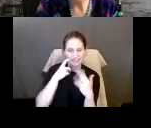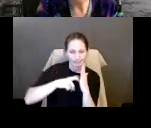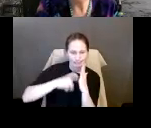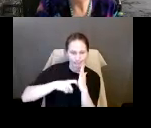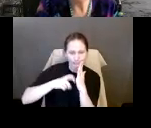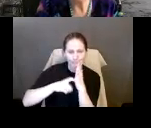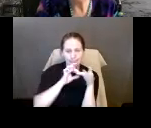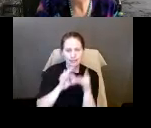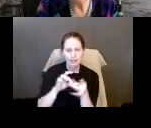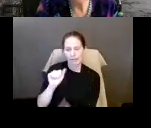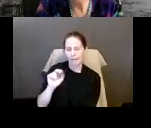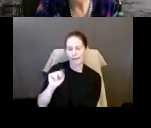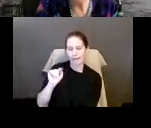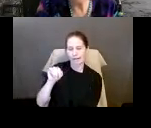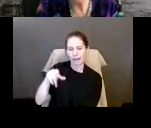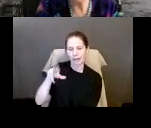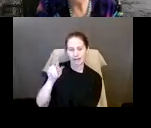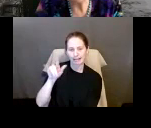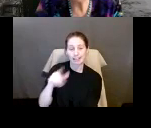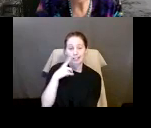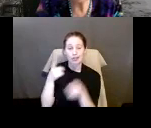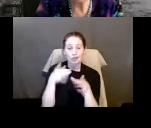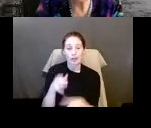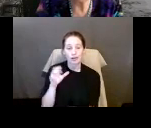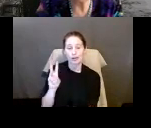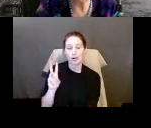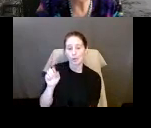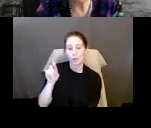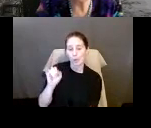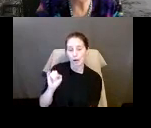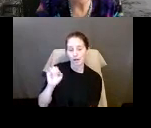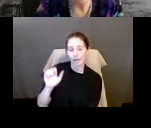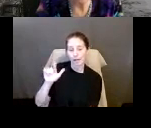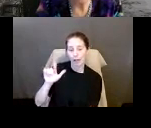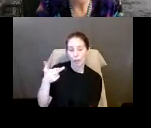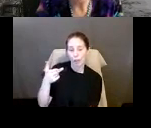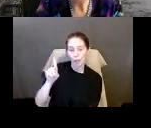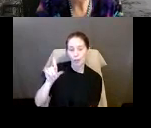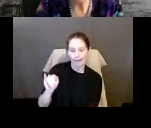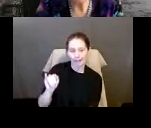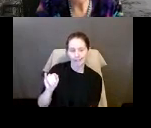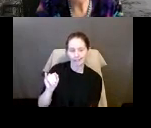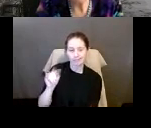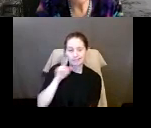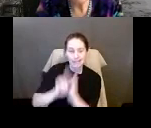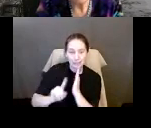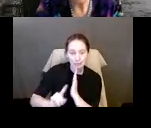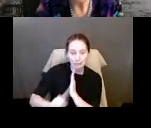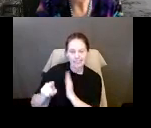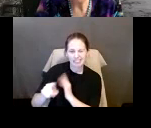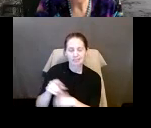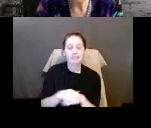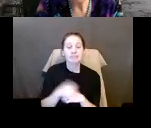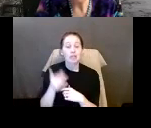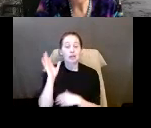Dr. Liszka is director of the Wadi el-Hudi expedition in the Egyptian Eastern Desert. She'll be talking to us today